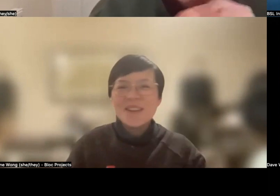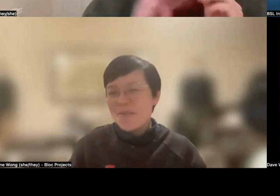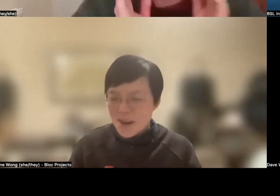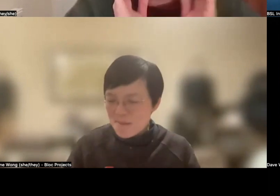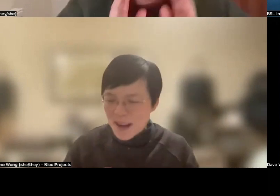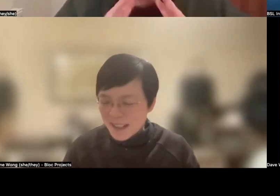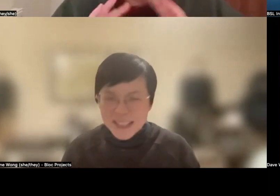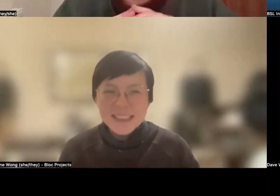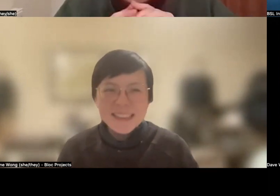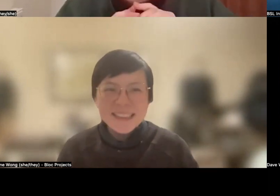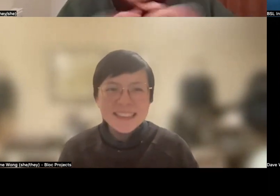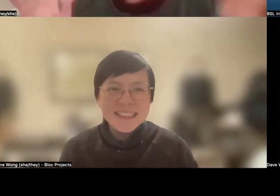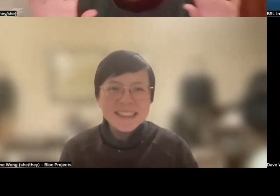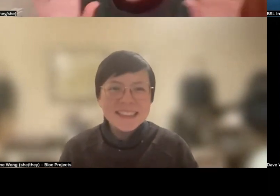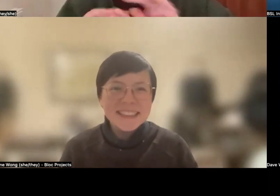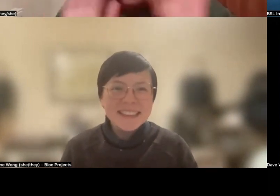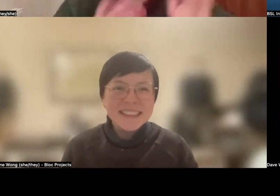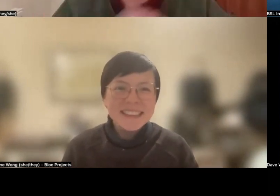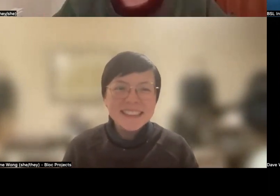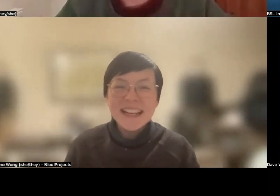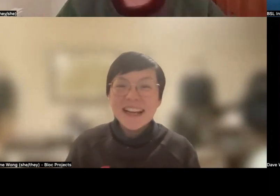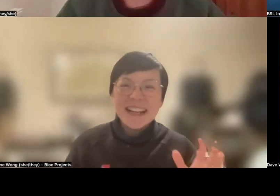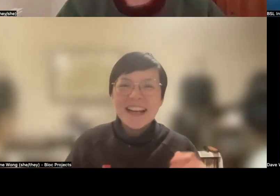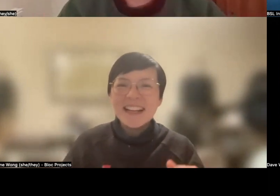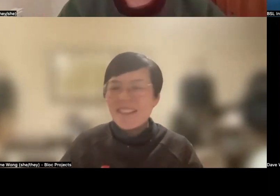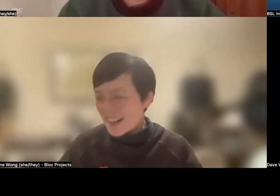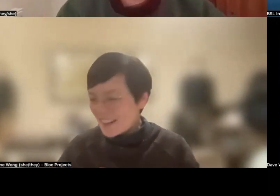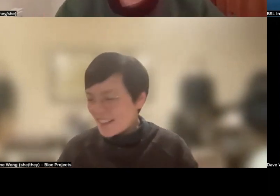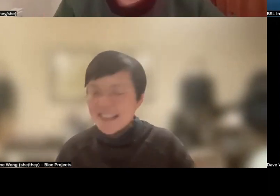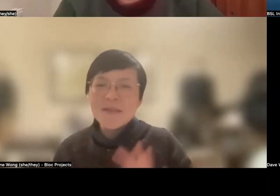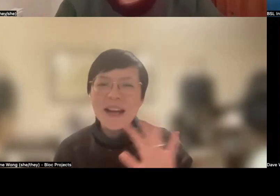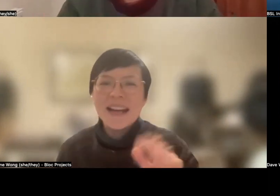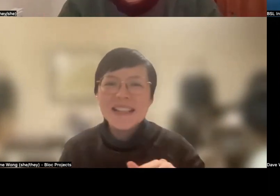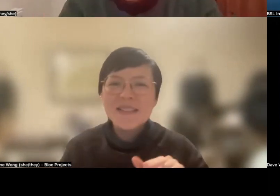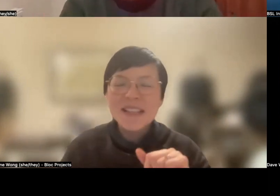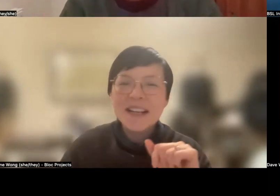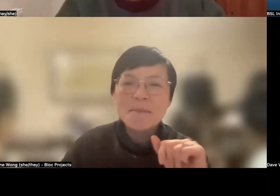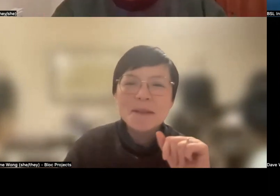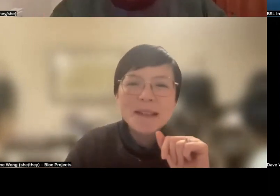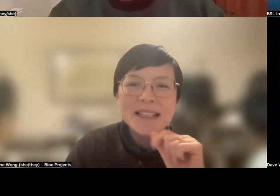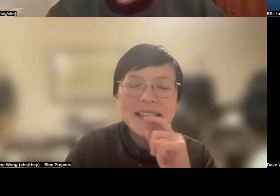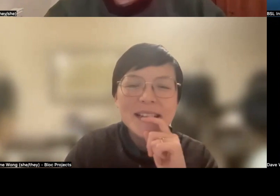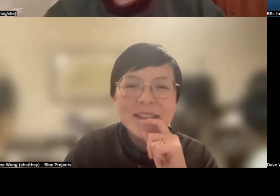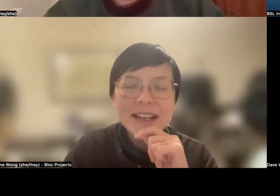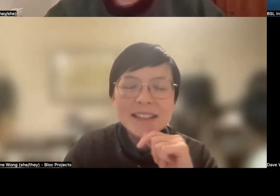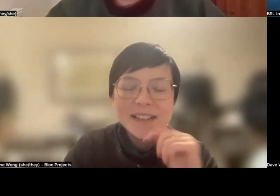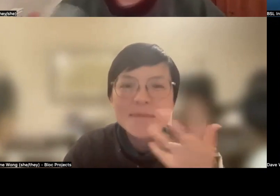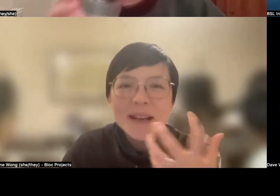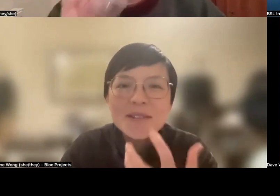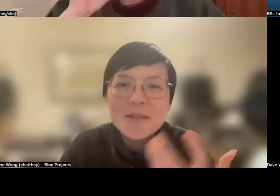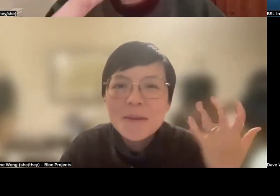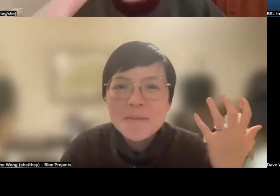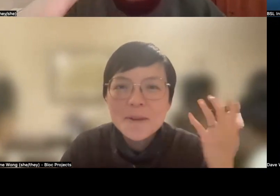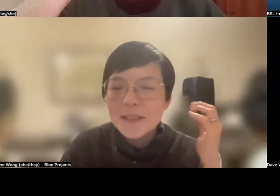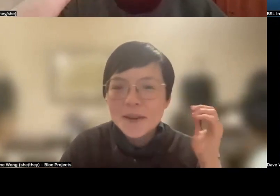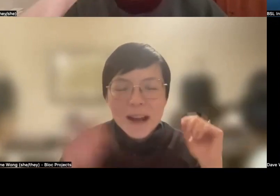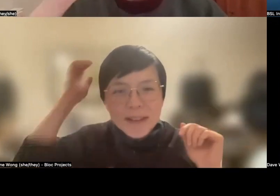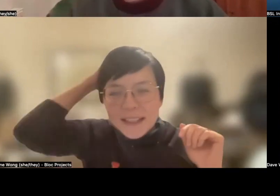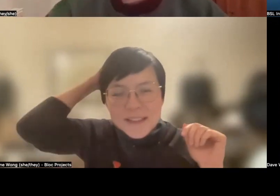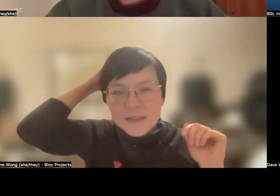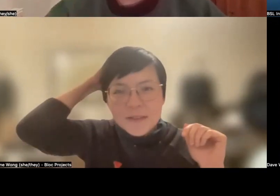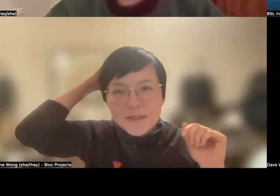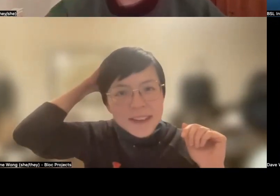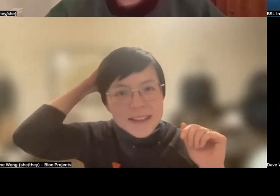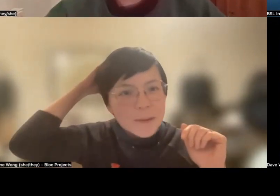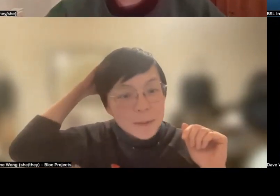know. I just sent her a message to be like, stay, but obviously. I know. It's okay. It's only a couple of minutes anyway, just to make sure that we don't have